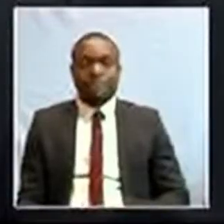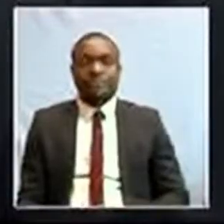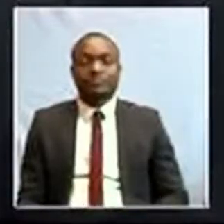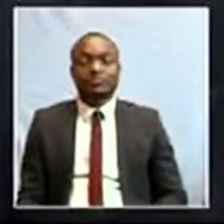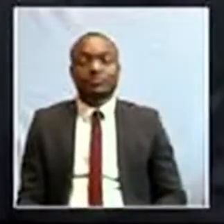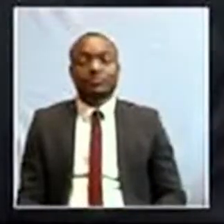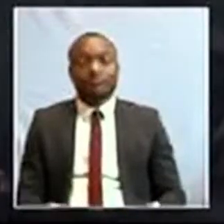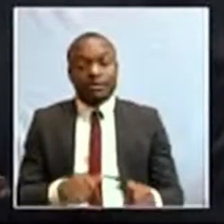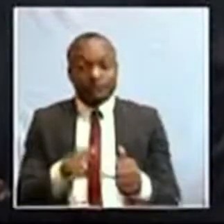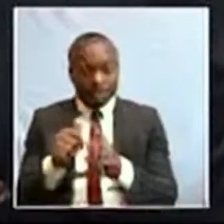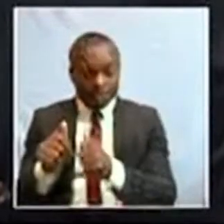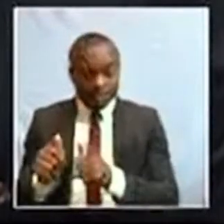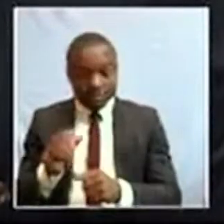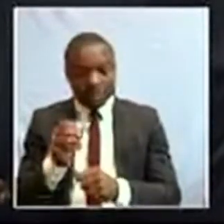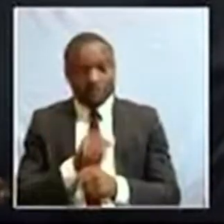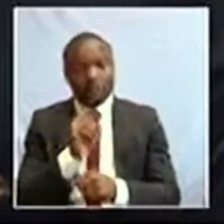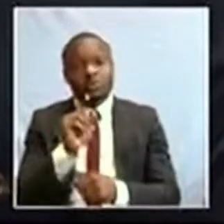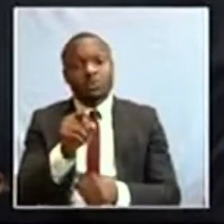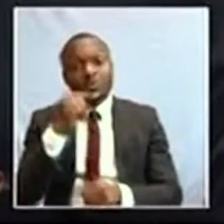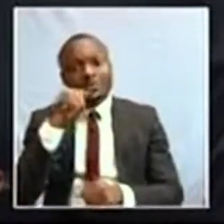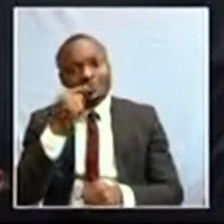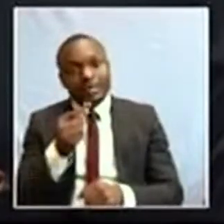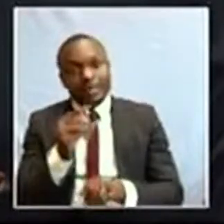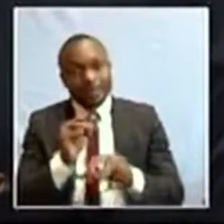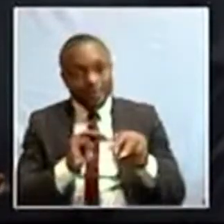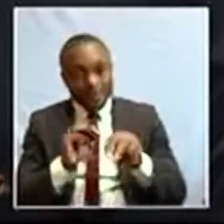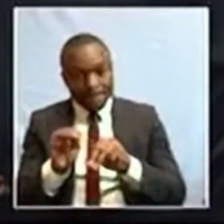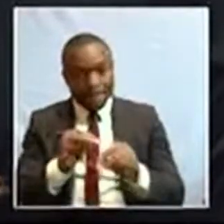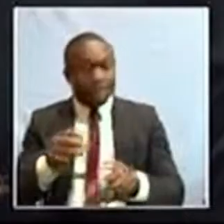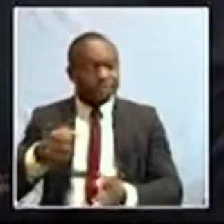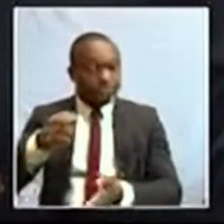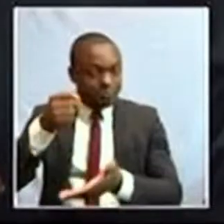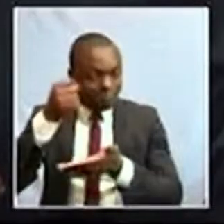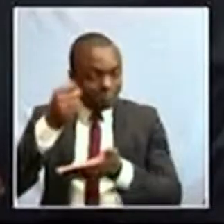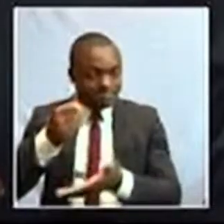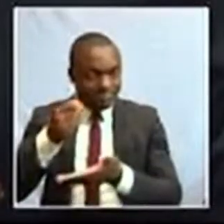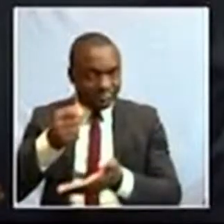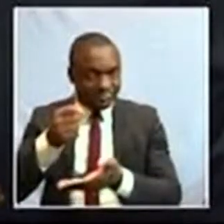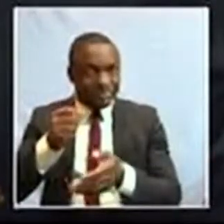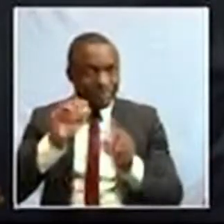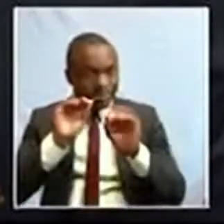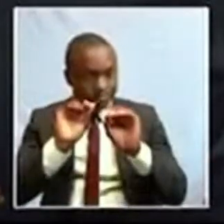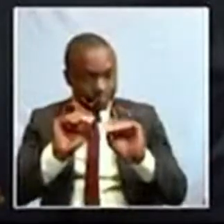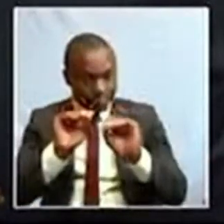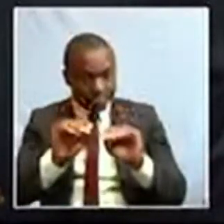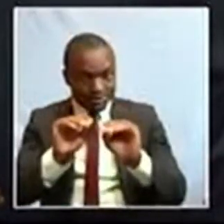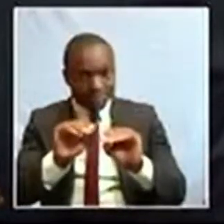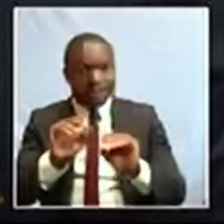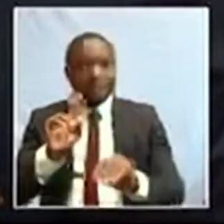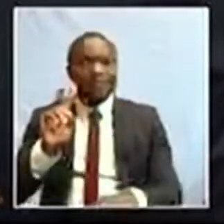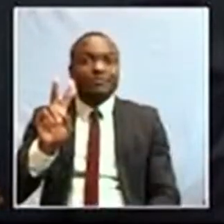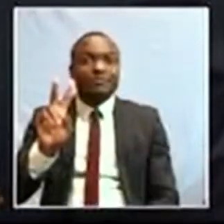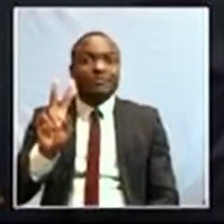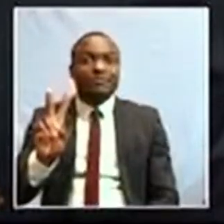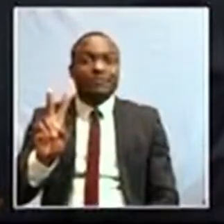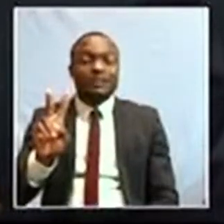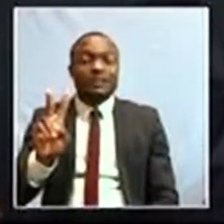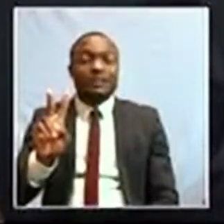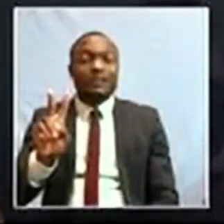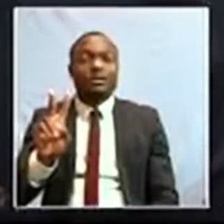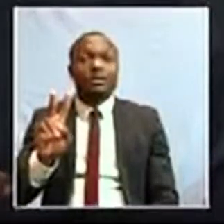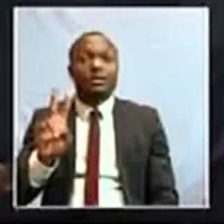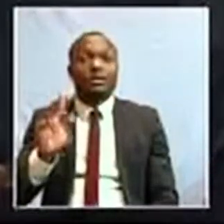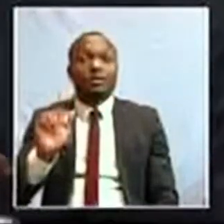On the action taken, you have said management has budgeted for the orientation of the viewers committees